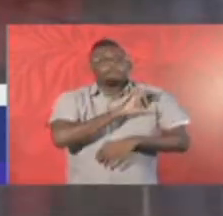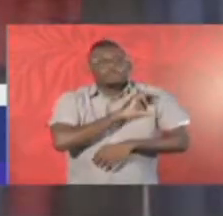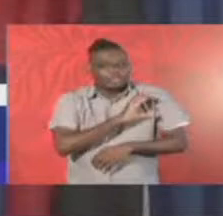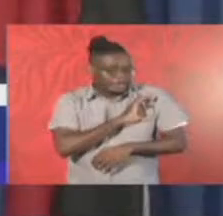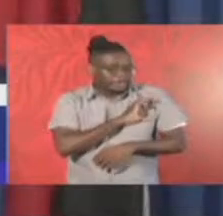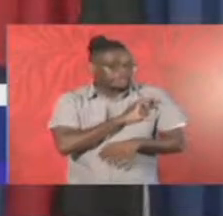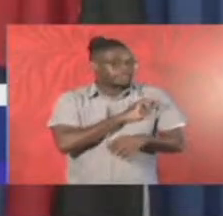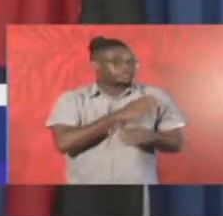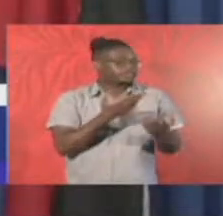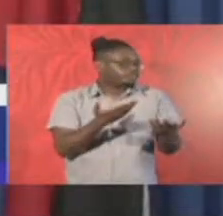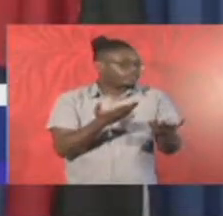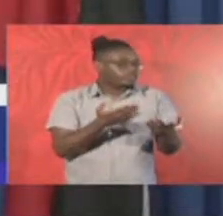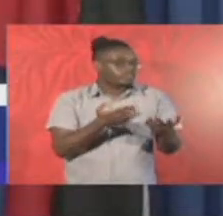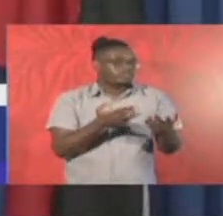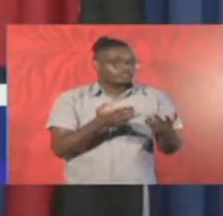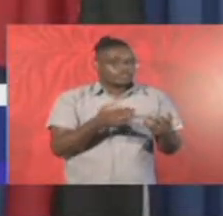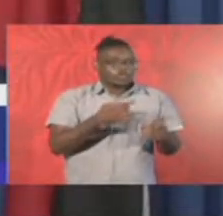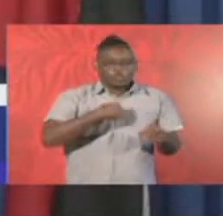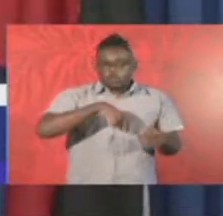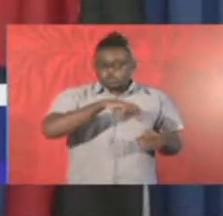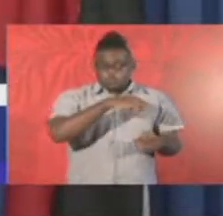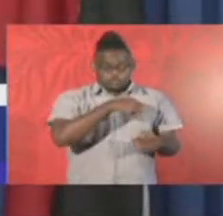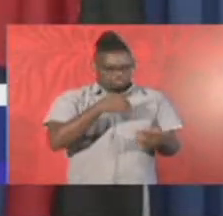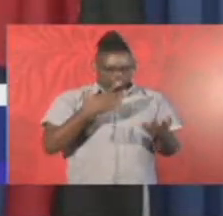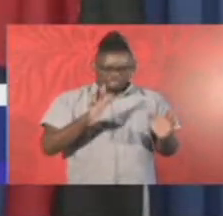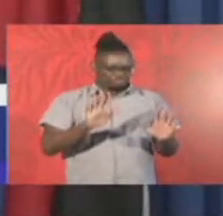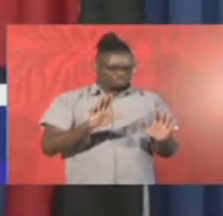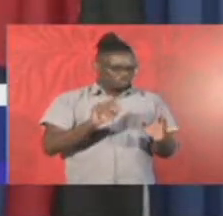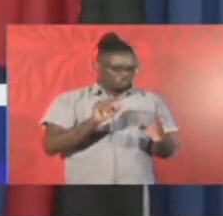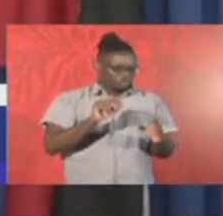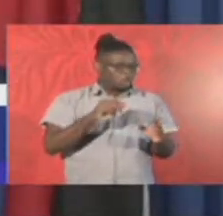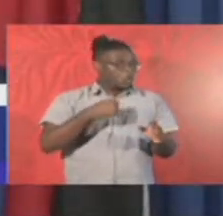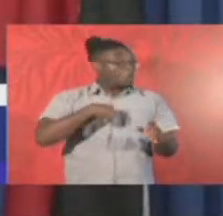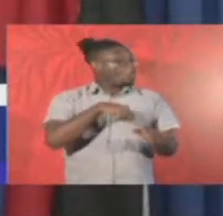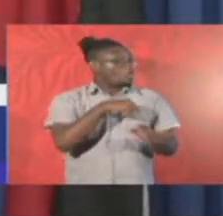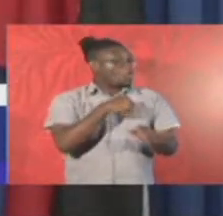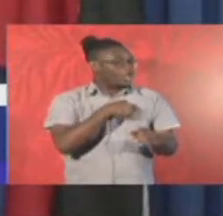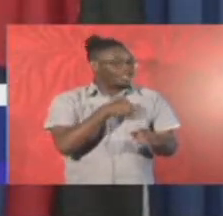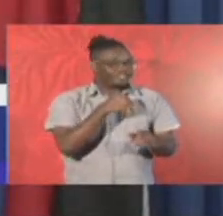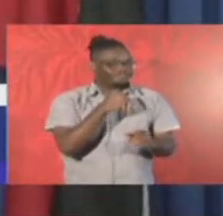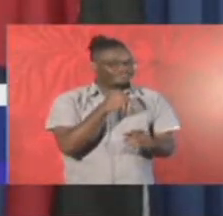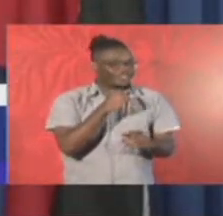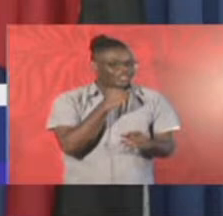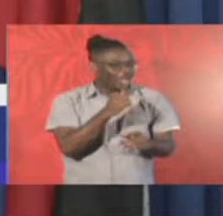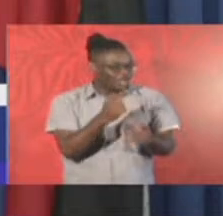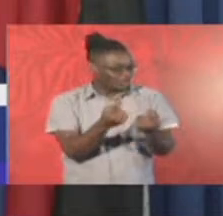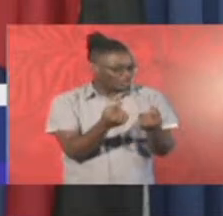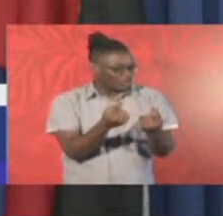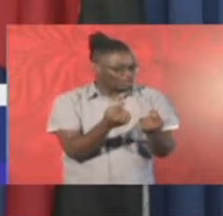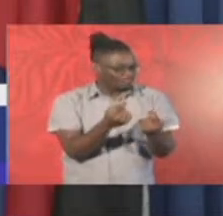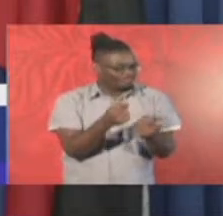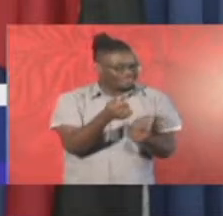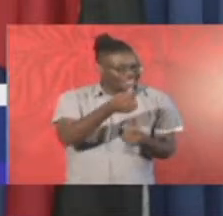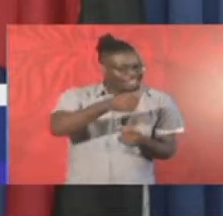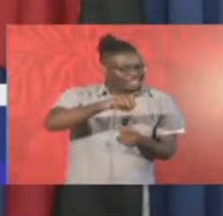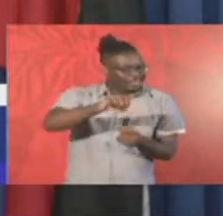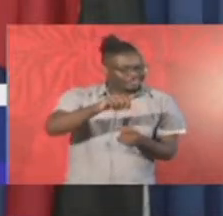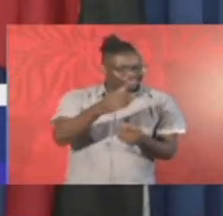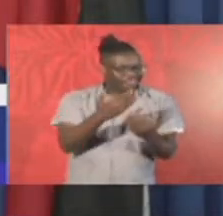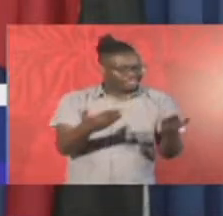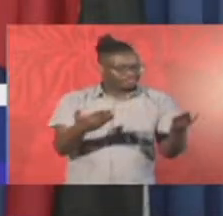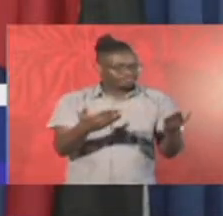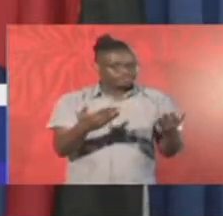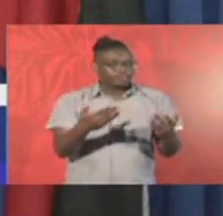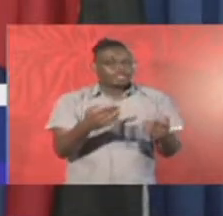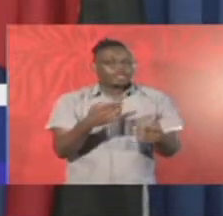are not doing anything that we have not said we are doing. Everything that we are doing, we've said to you.